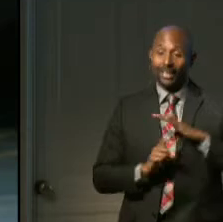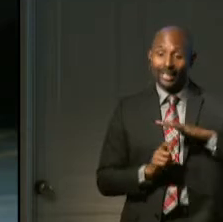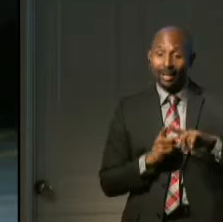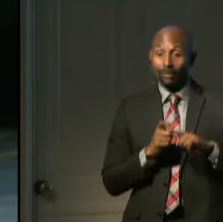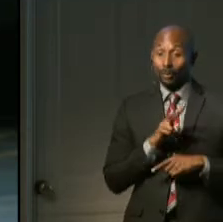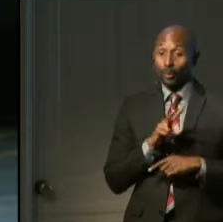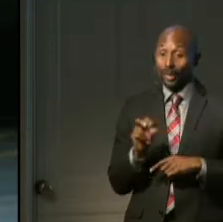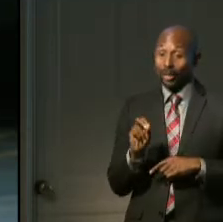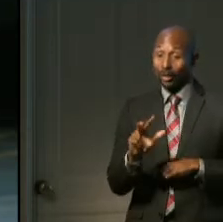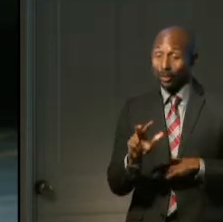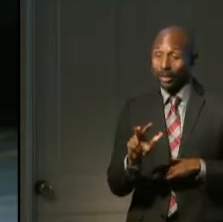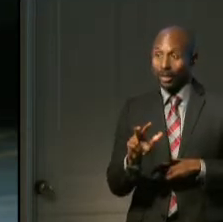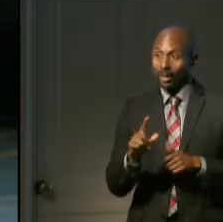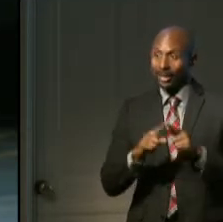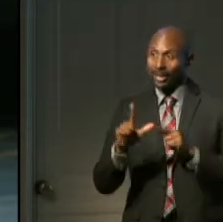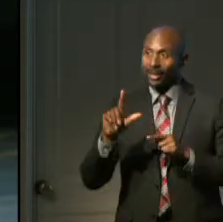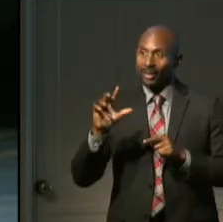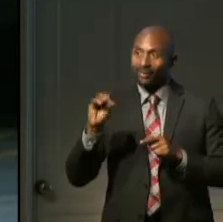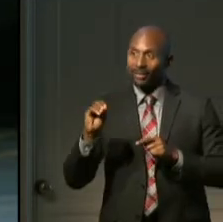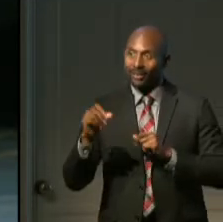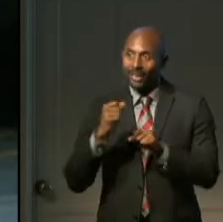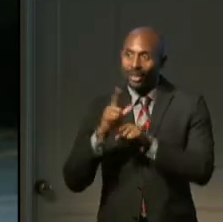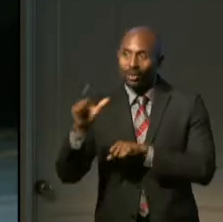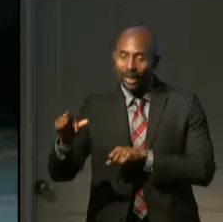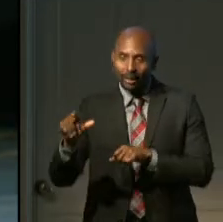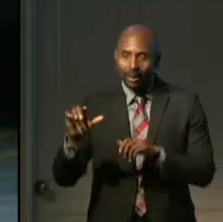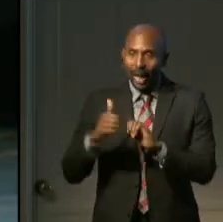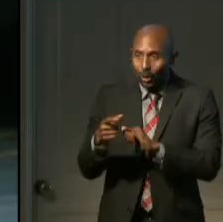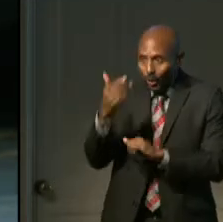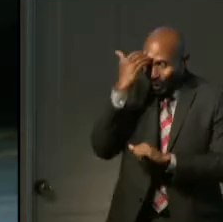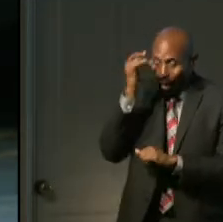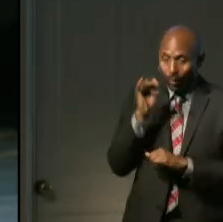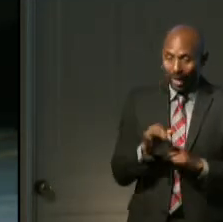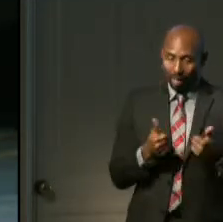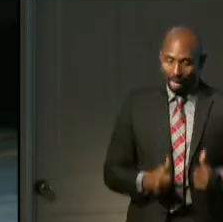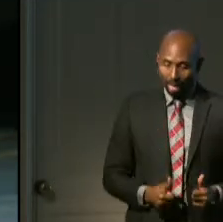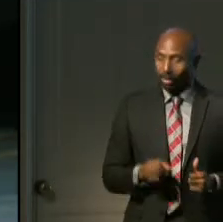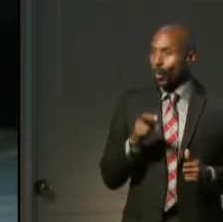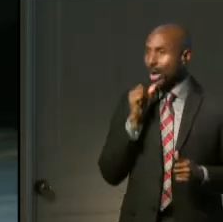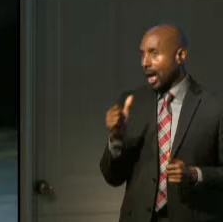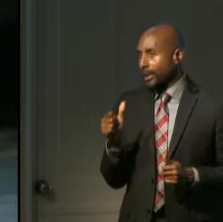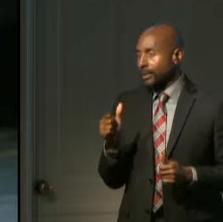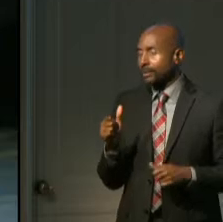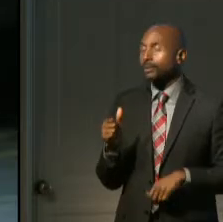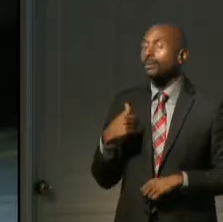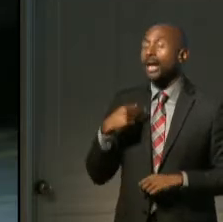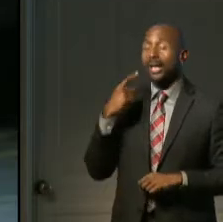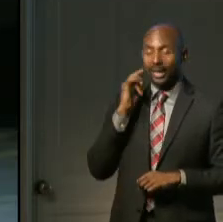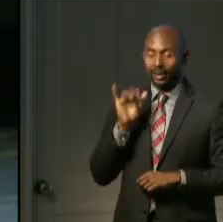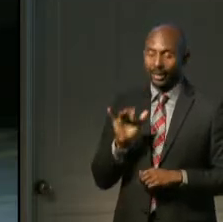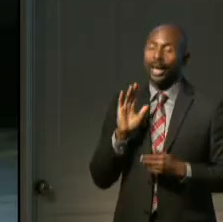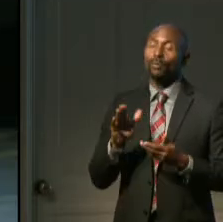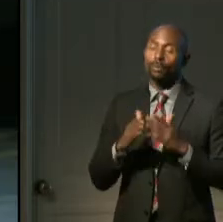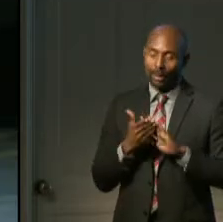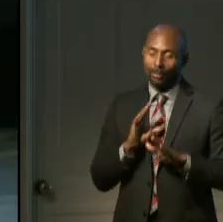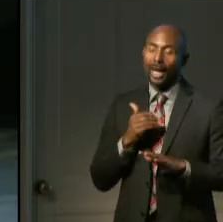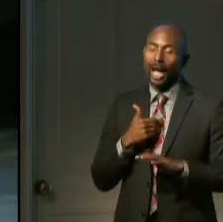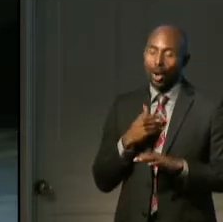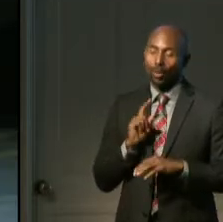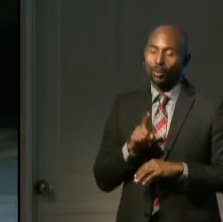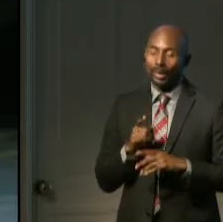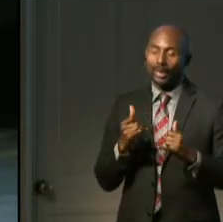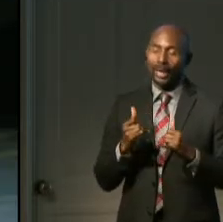50 years, how are you going to know it's degraded or not? And I think that's going to start to become the question